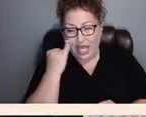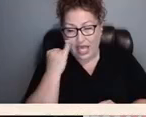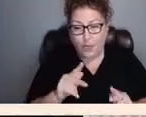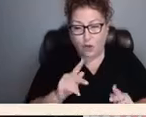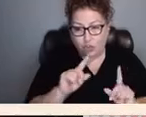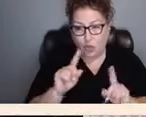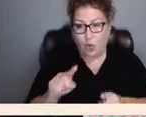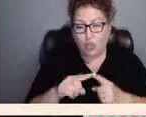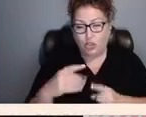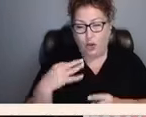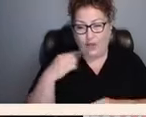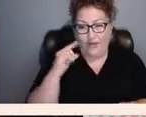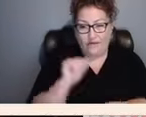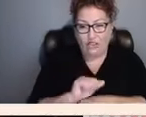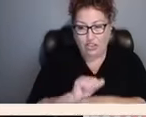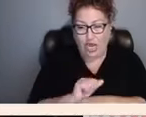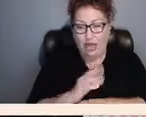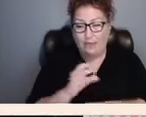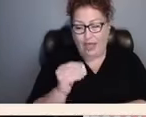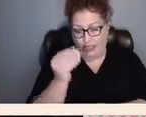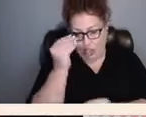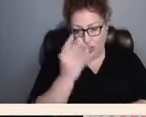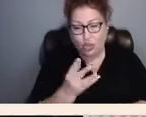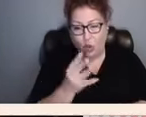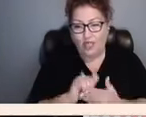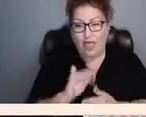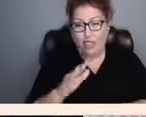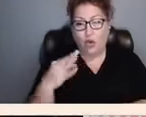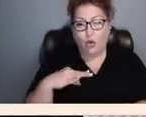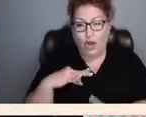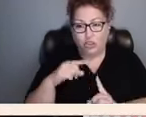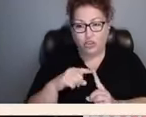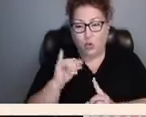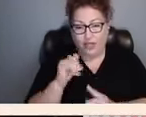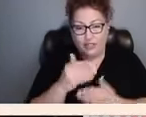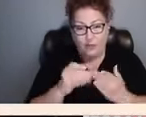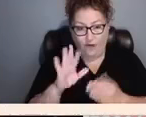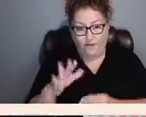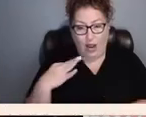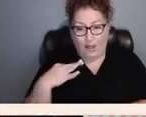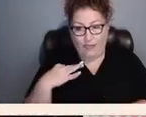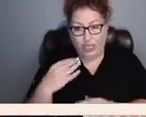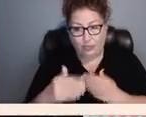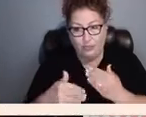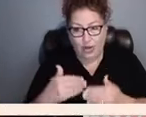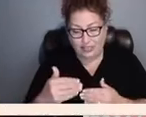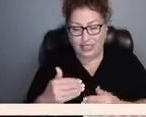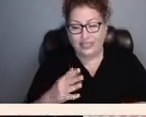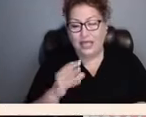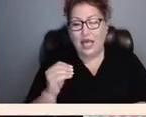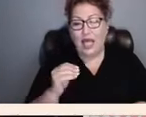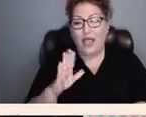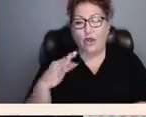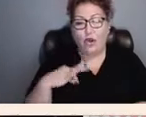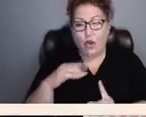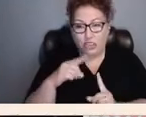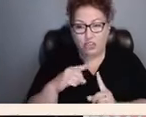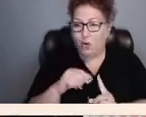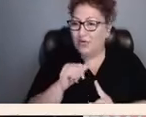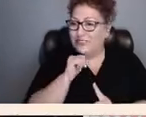a job and they're told that their credit score is part of the application process and their credit score is not in good